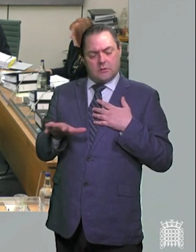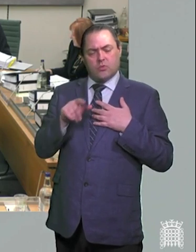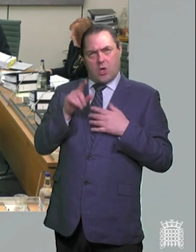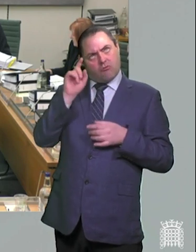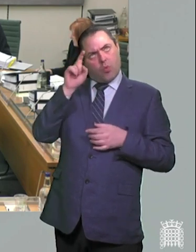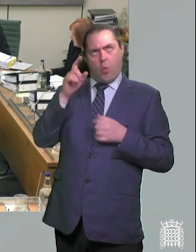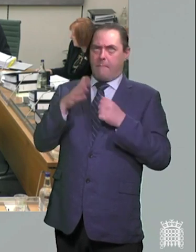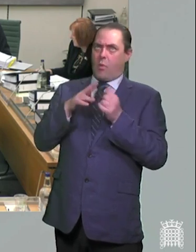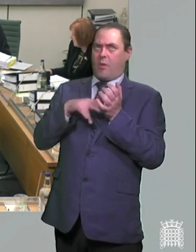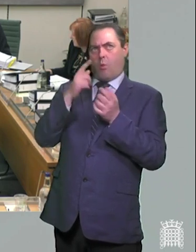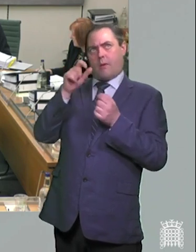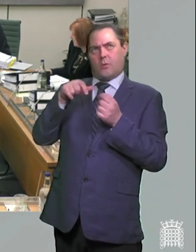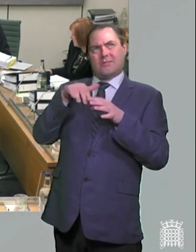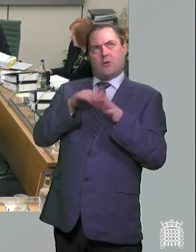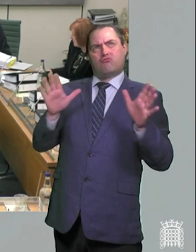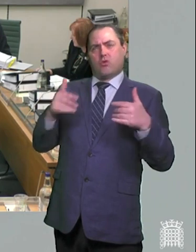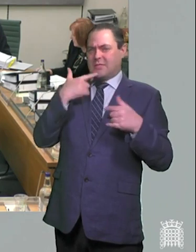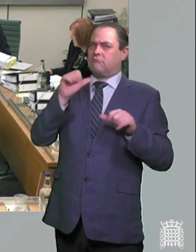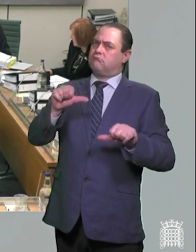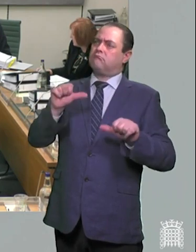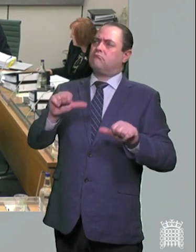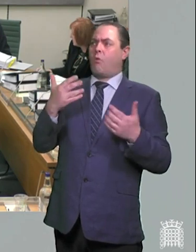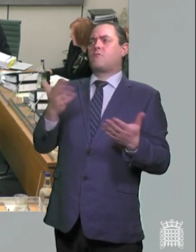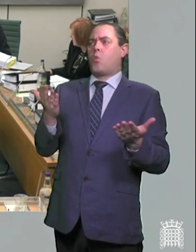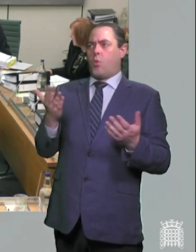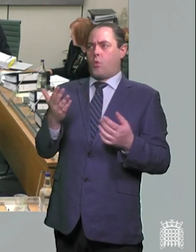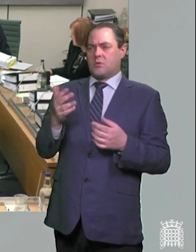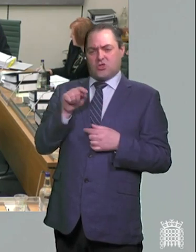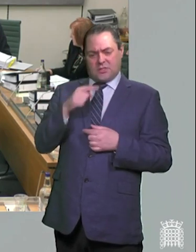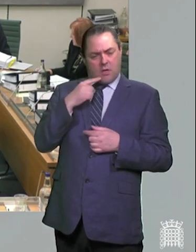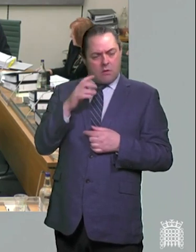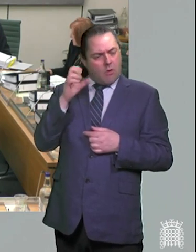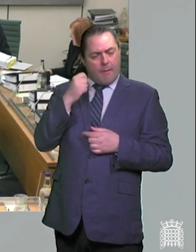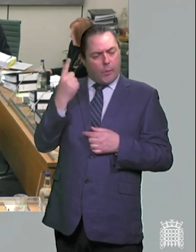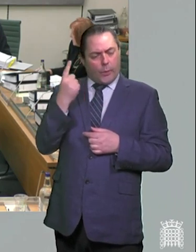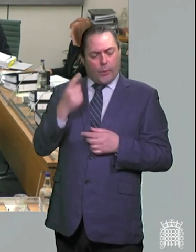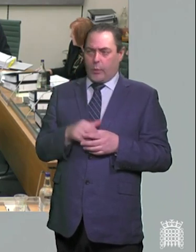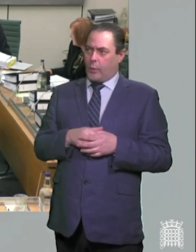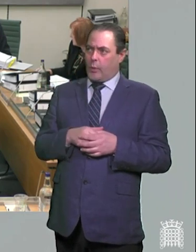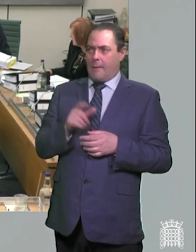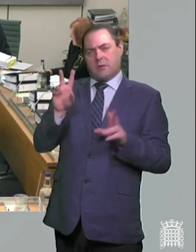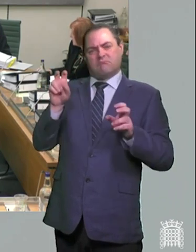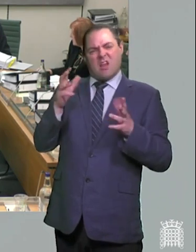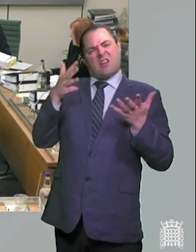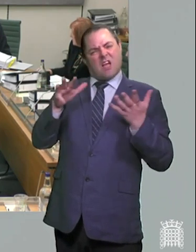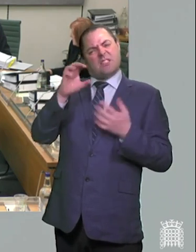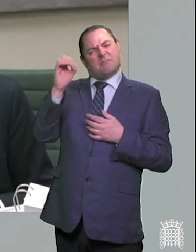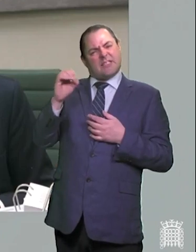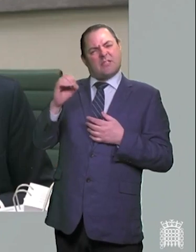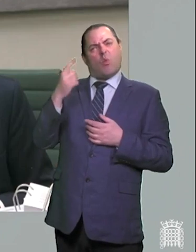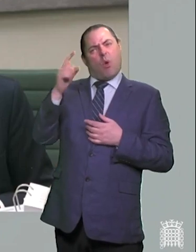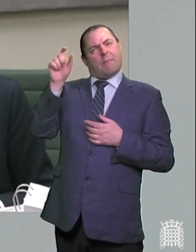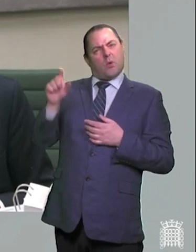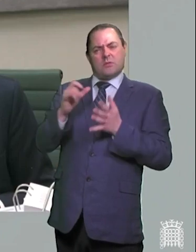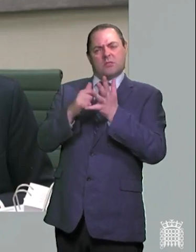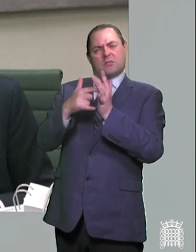person in the room said, yes, of course. And she says, I'm not certain who the people were, but and I quote, I'm 90% sure one of them was Simon